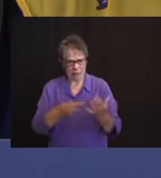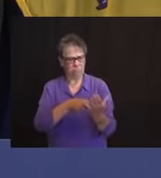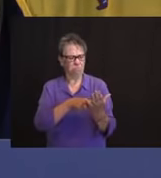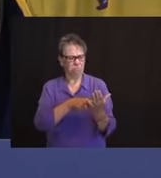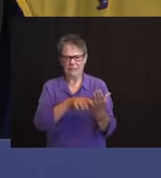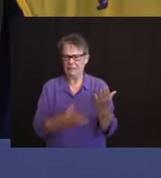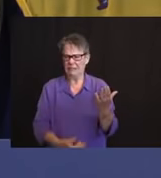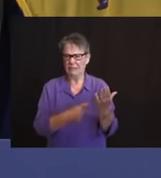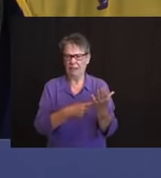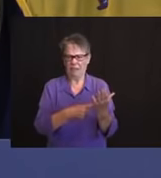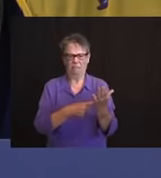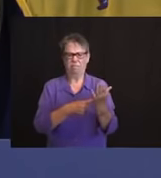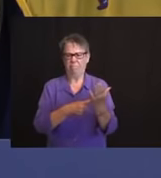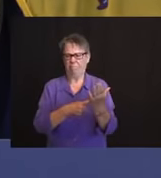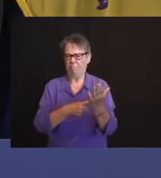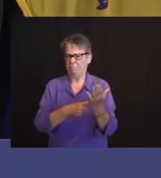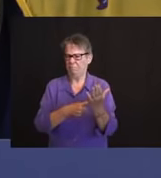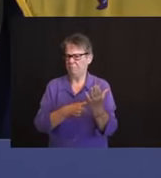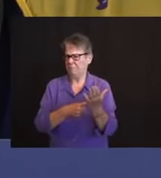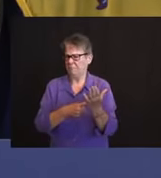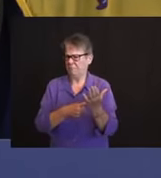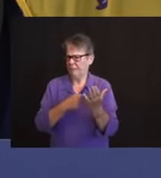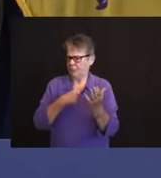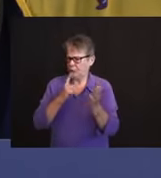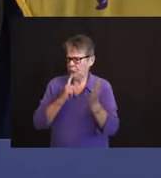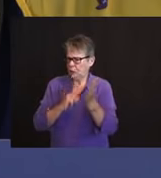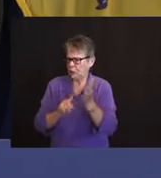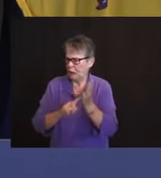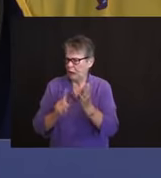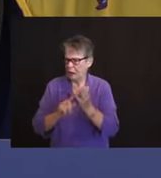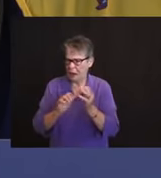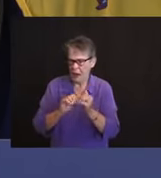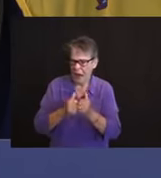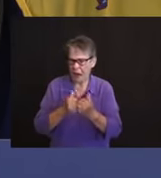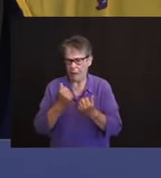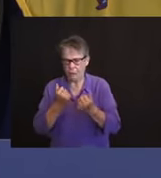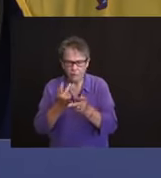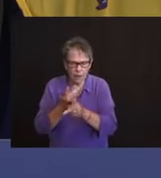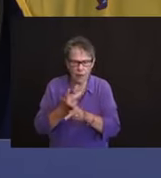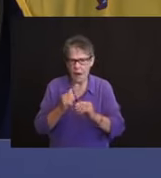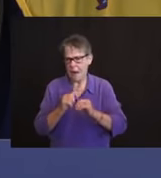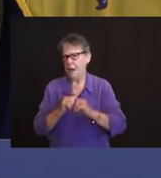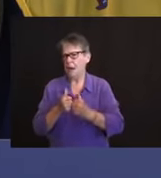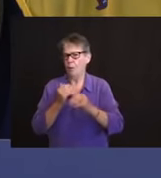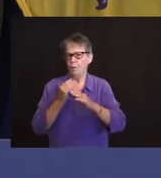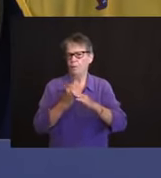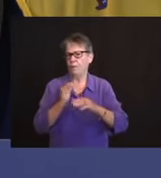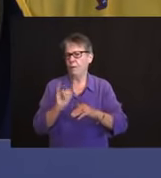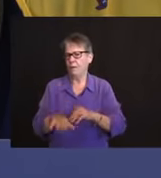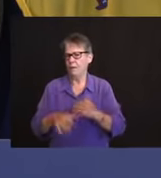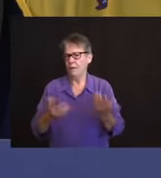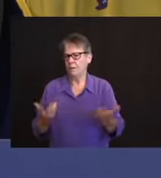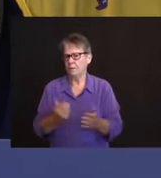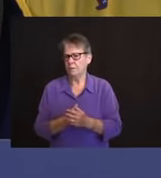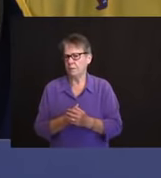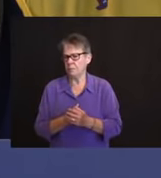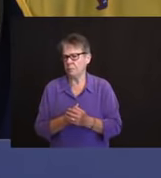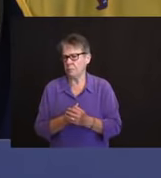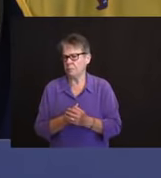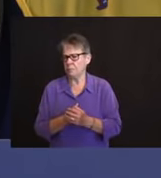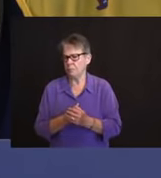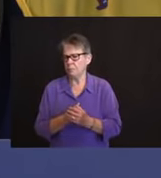to separate the facts, and Nikita's has raised some of these questions as well, and I have not yet spoken